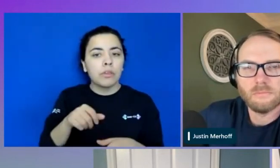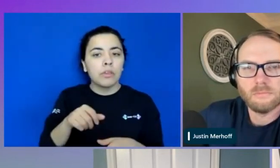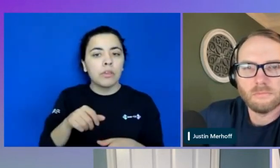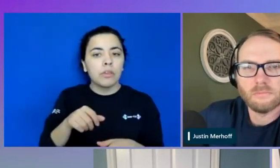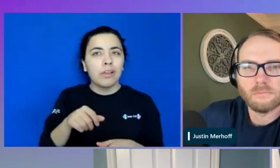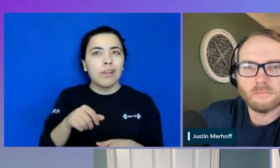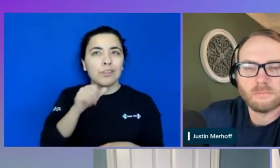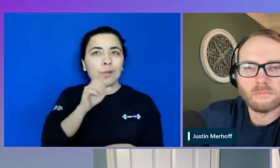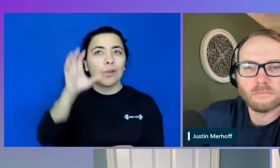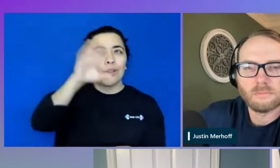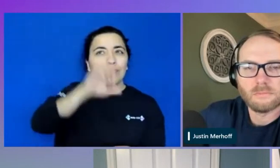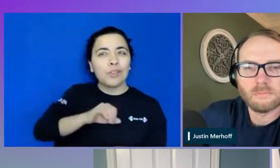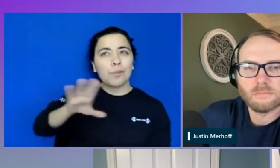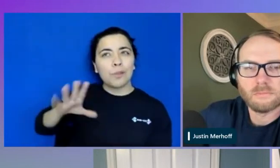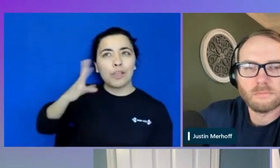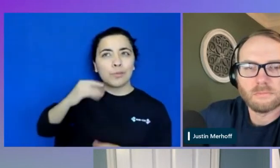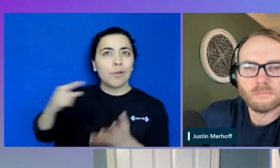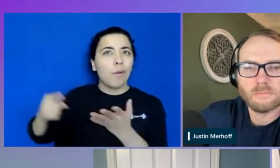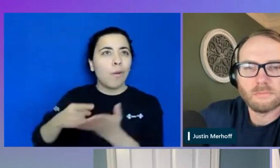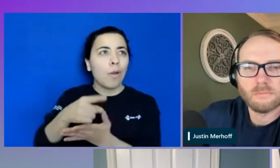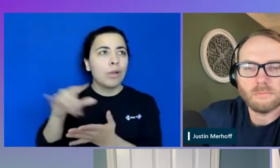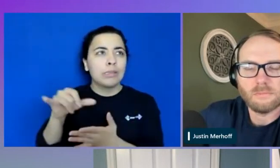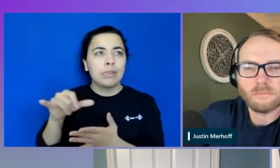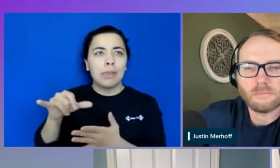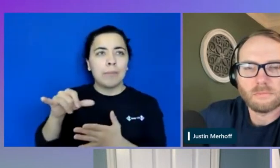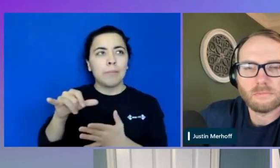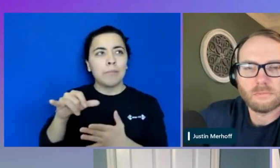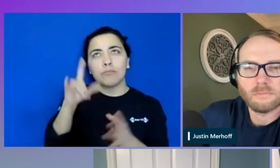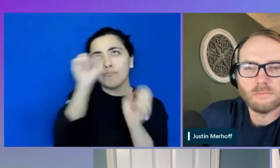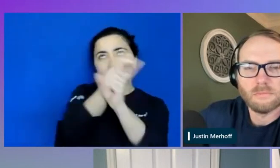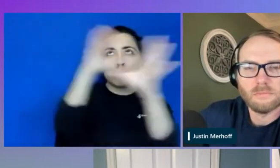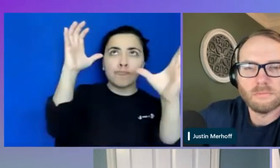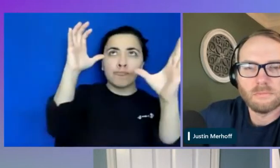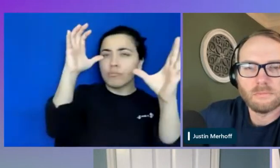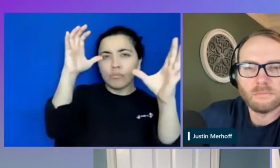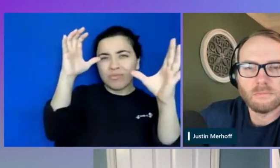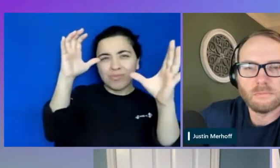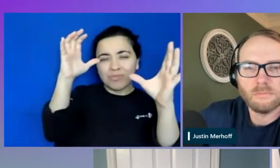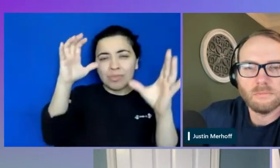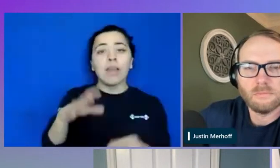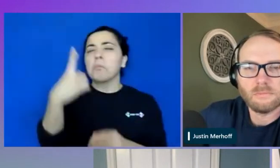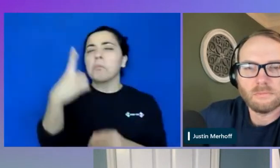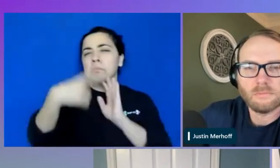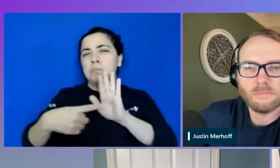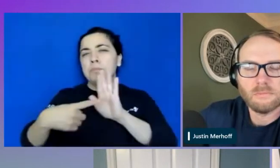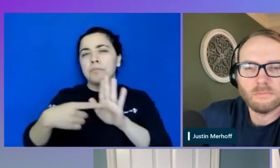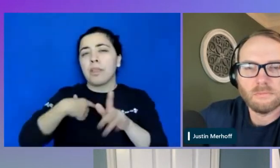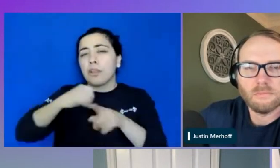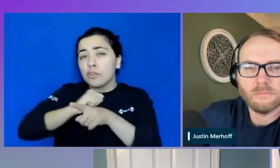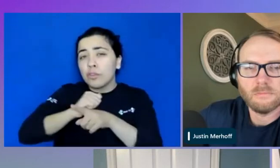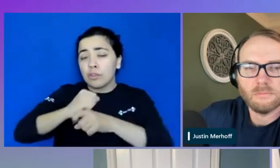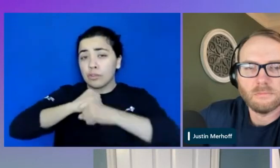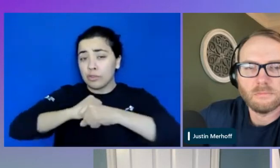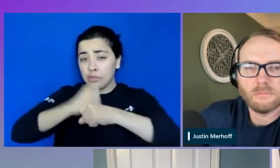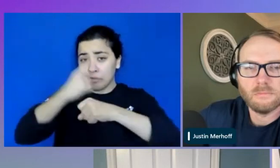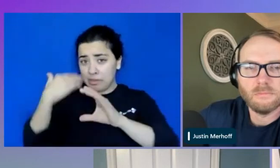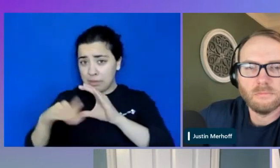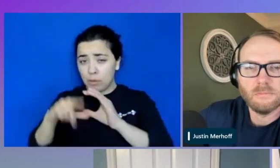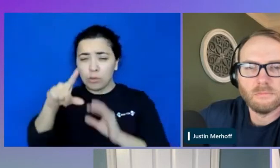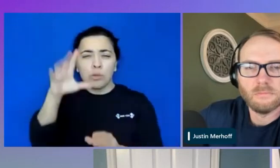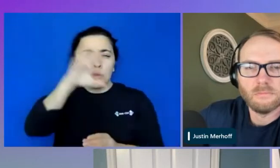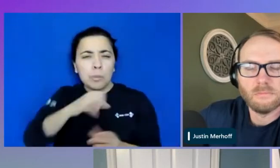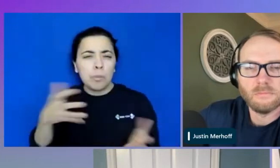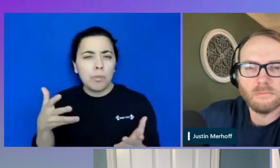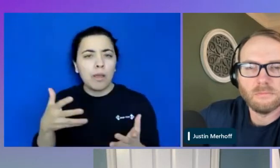the internet. So, for instance, we might do security training for email. If you assume that everyone is going to be,